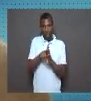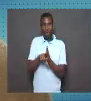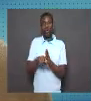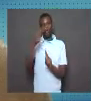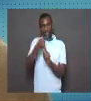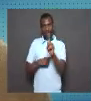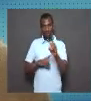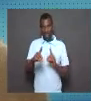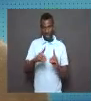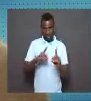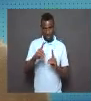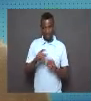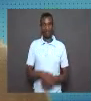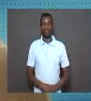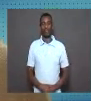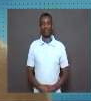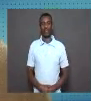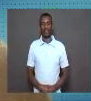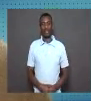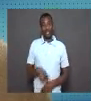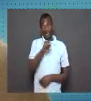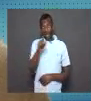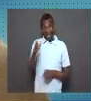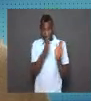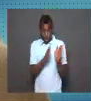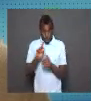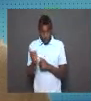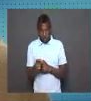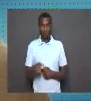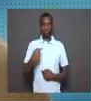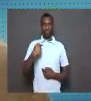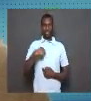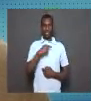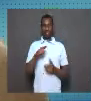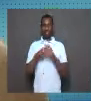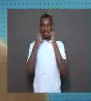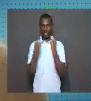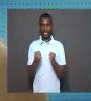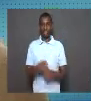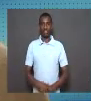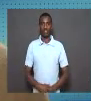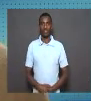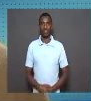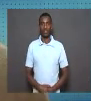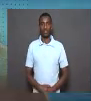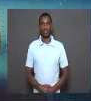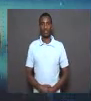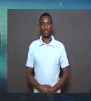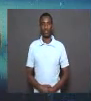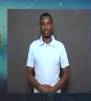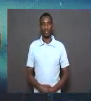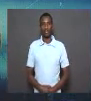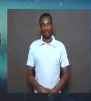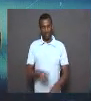law of thermodynamics. If you are ready, we will begin.